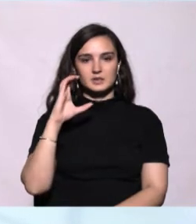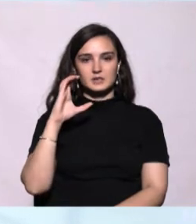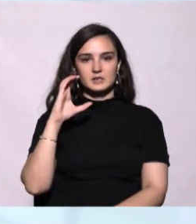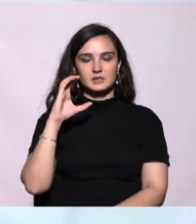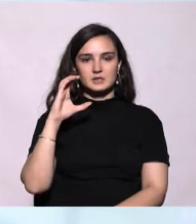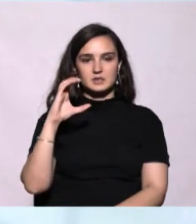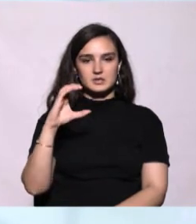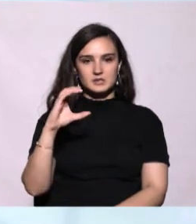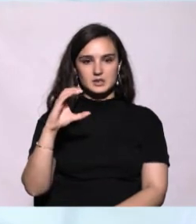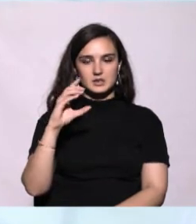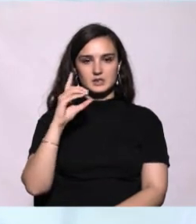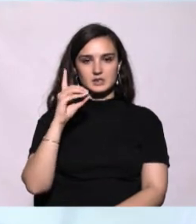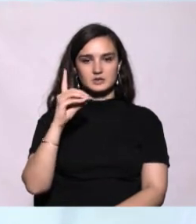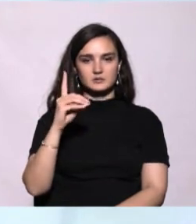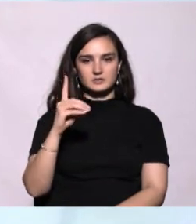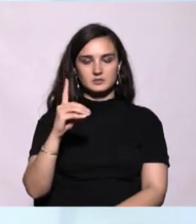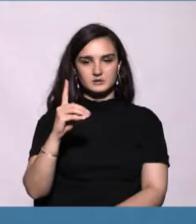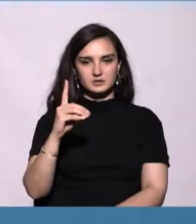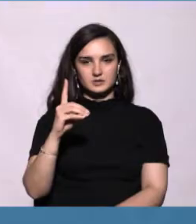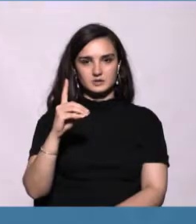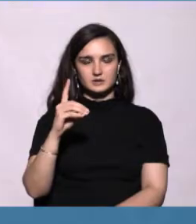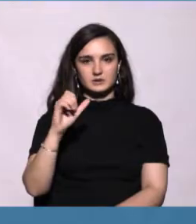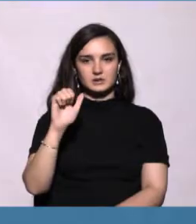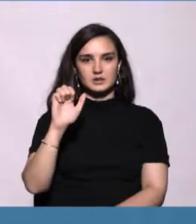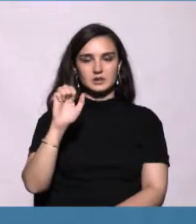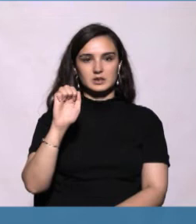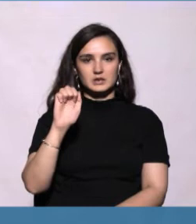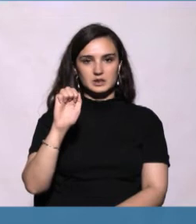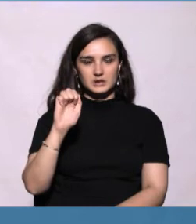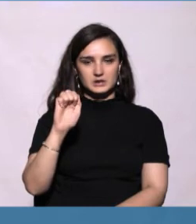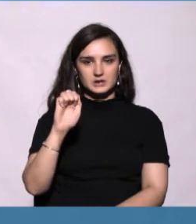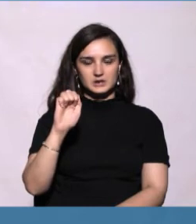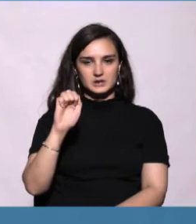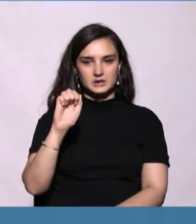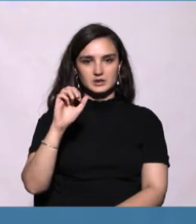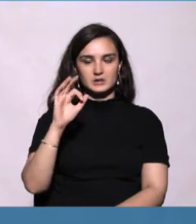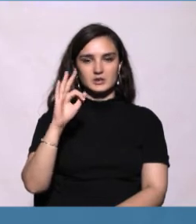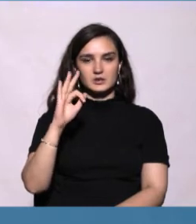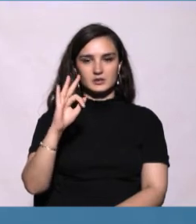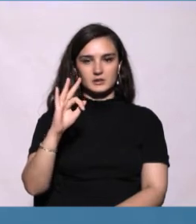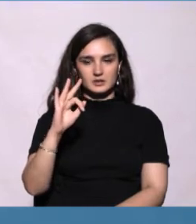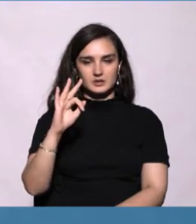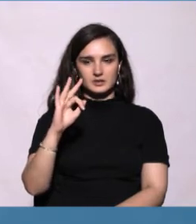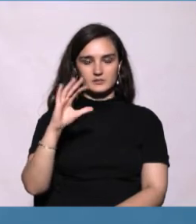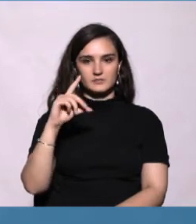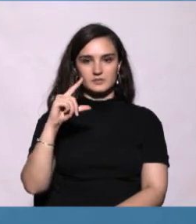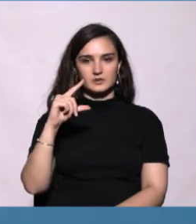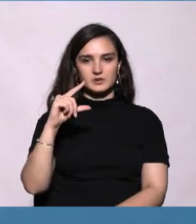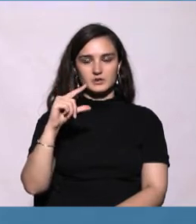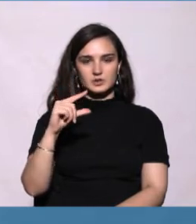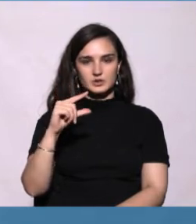B, C, D, E,